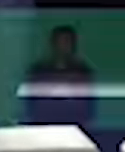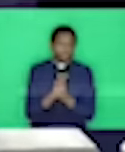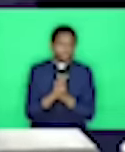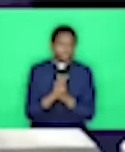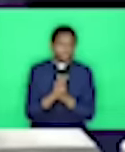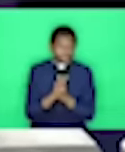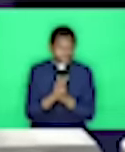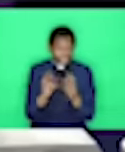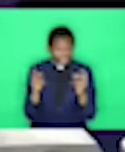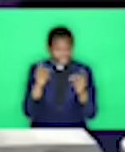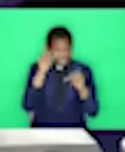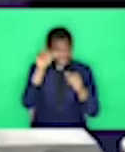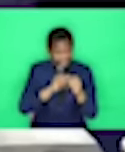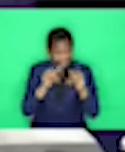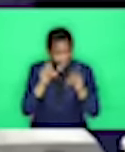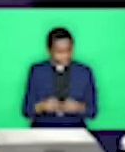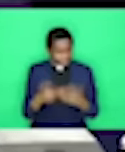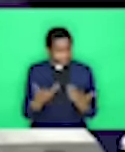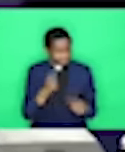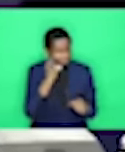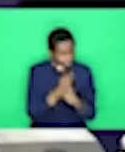either behind the pulpit or as a